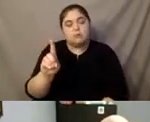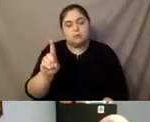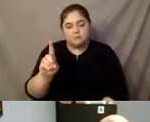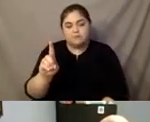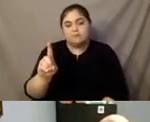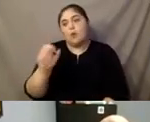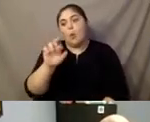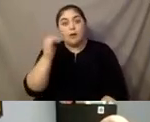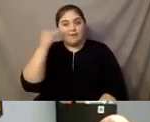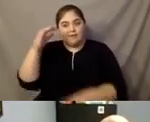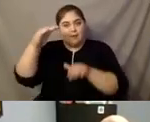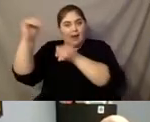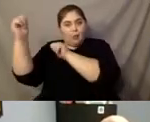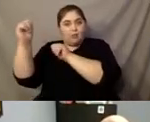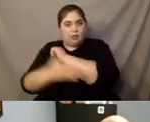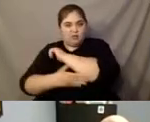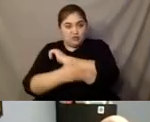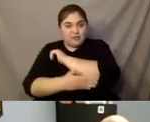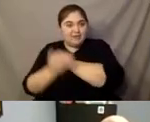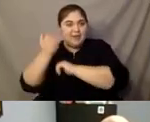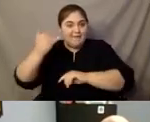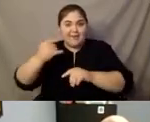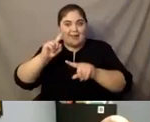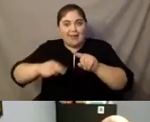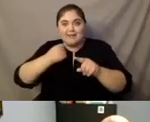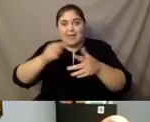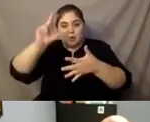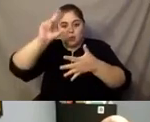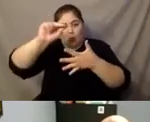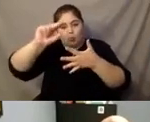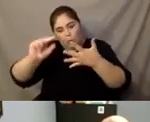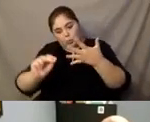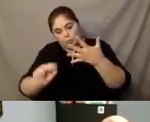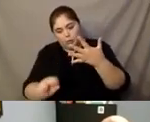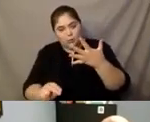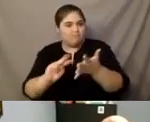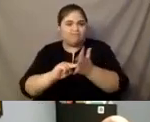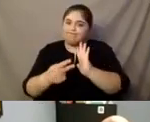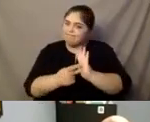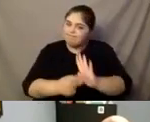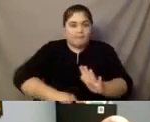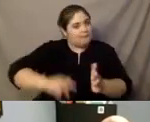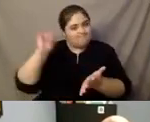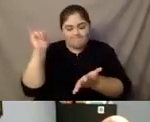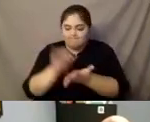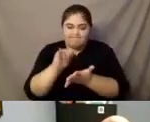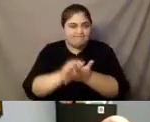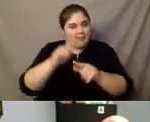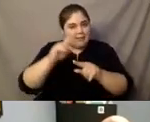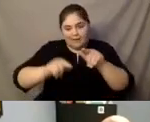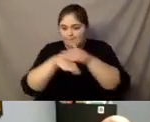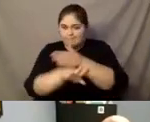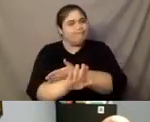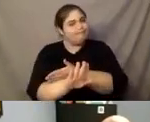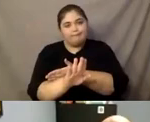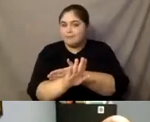they've been out of the country. If they can't answer no to all those questions, there's not going to be any in-person meetings with them. And if they can,